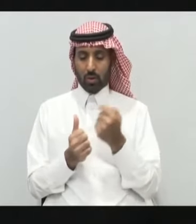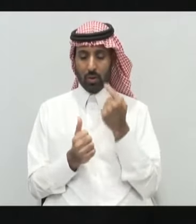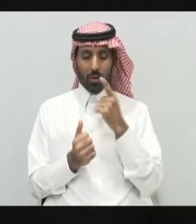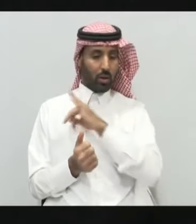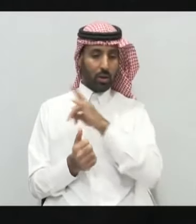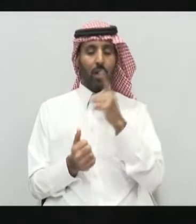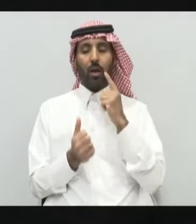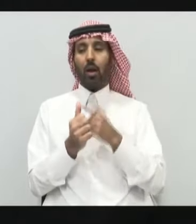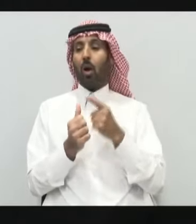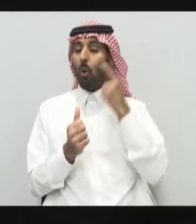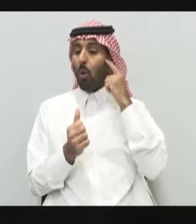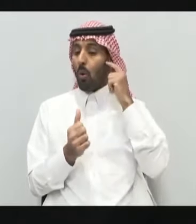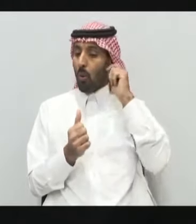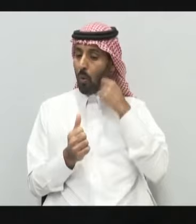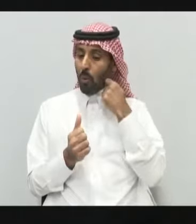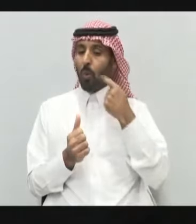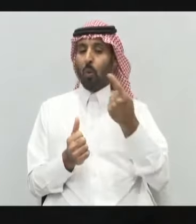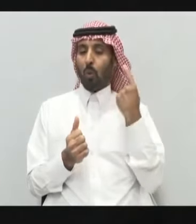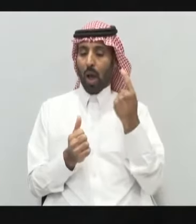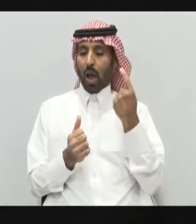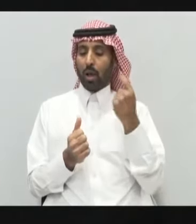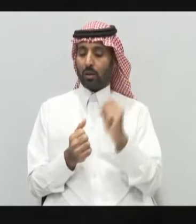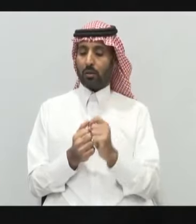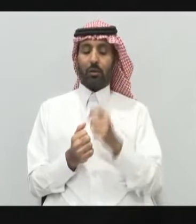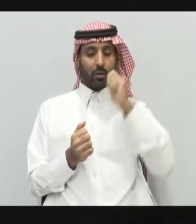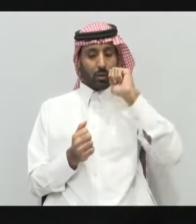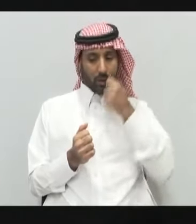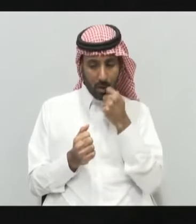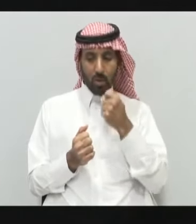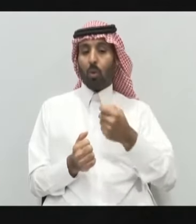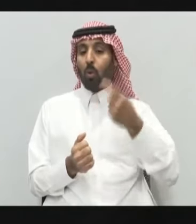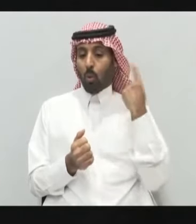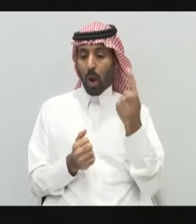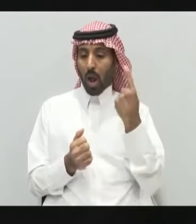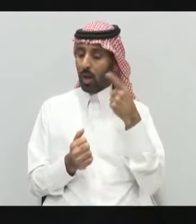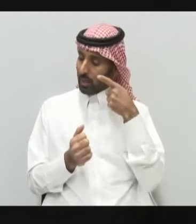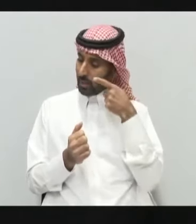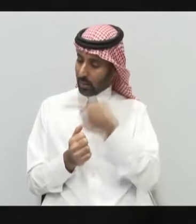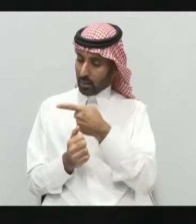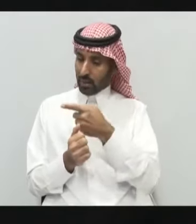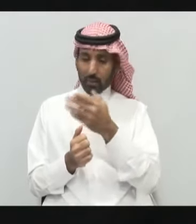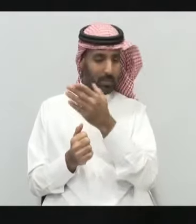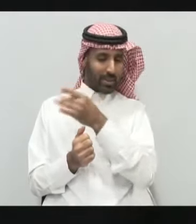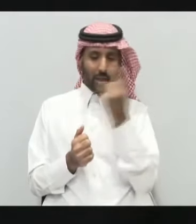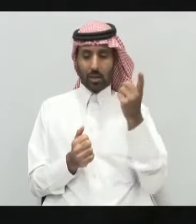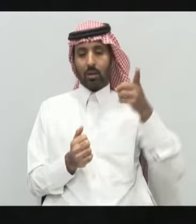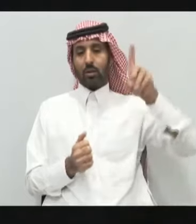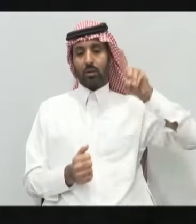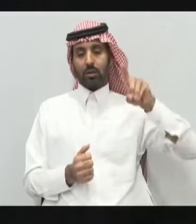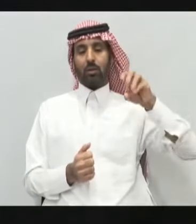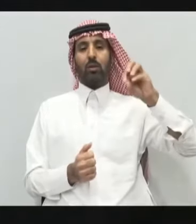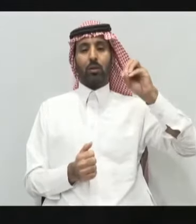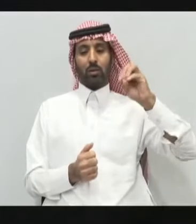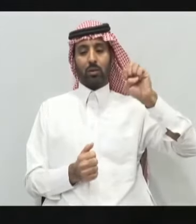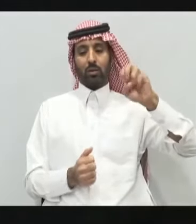doesn't with the two subject pronouns, he and she. We said he doesn't speak English or